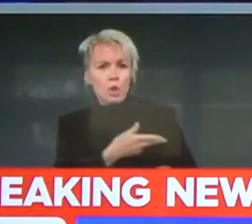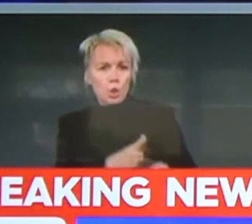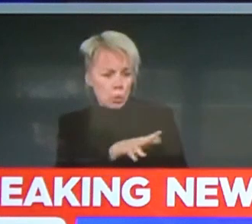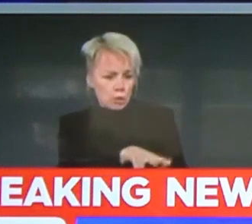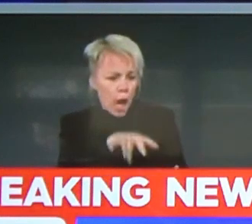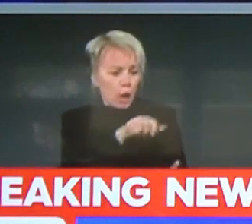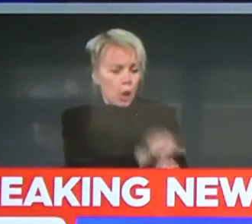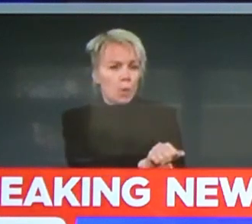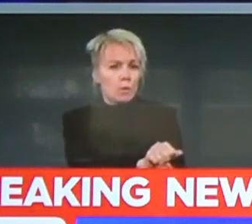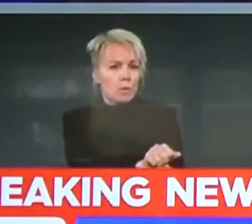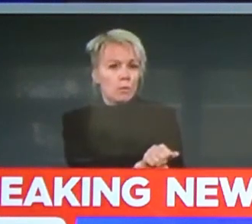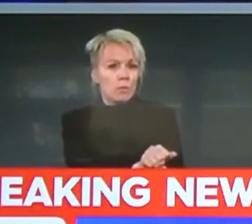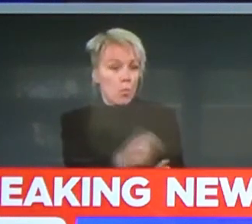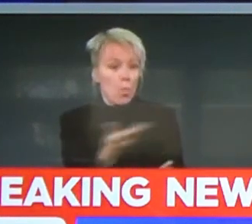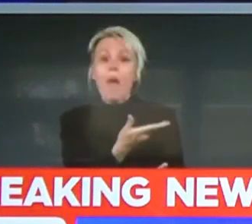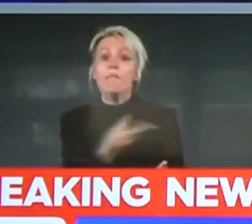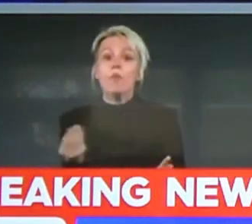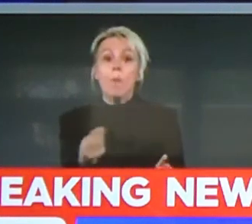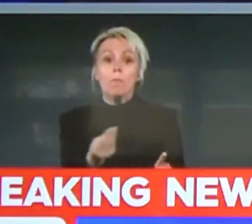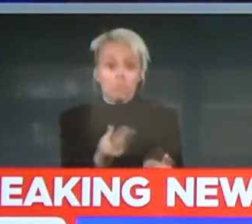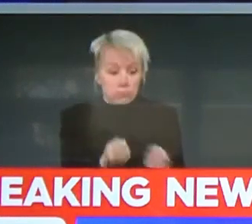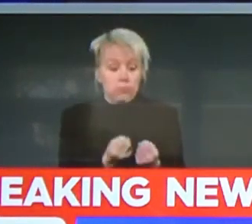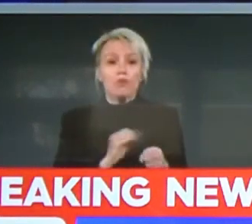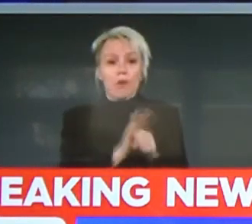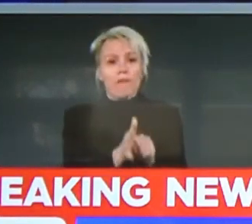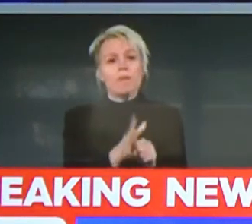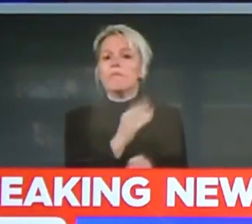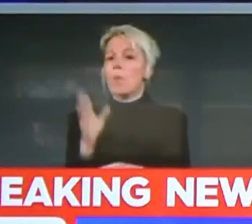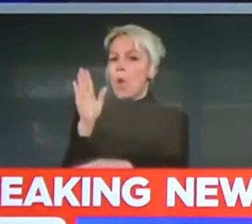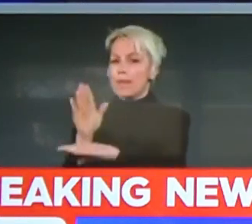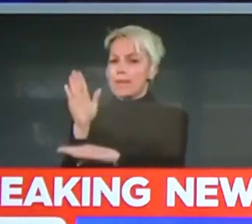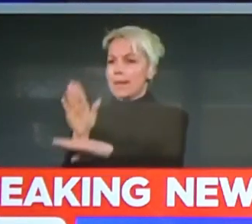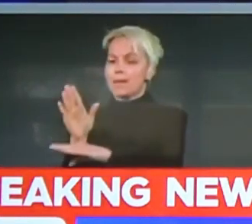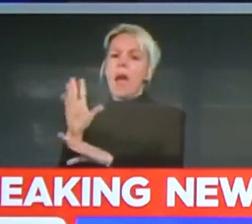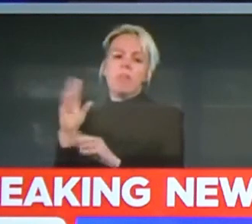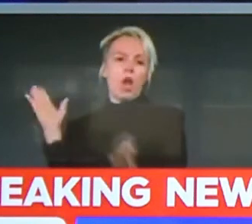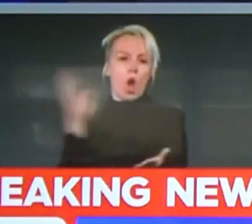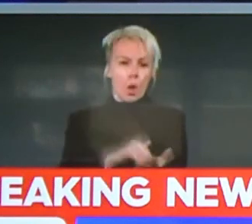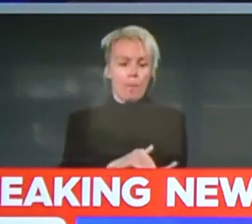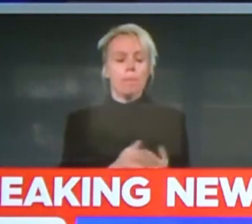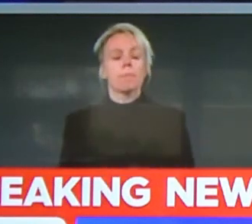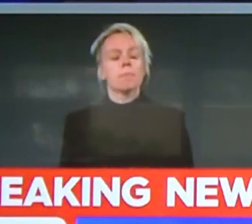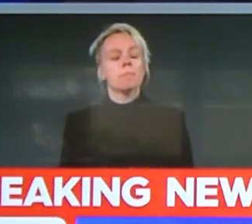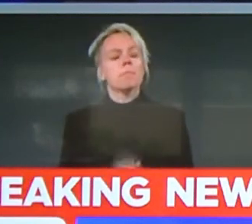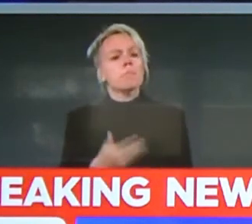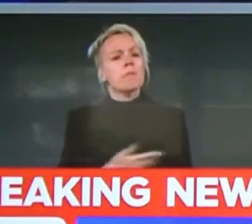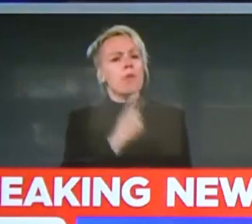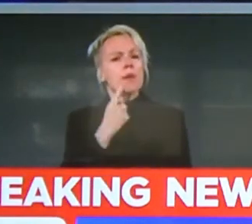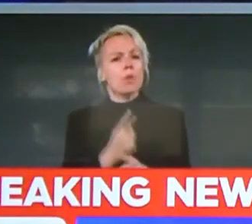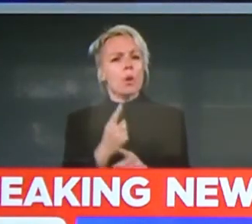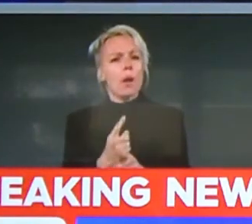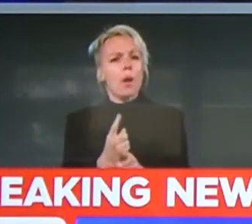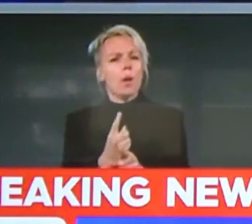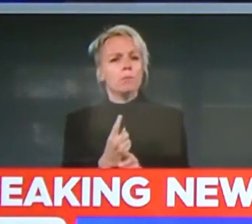are return travellers or contacts of return travellers. And before I talk a bit about social distancing, I want to emphasise